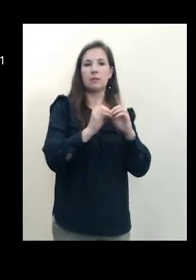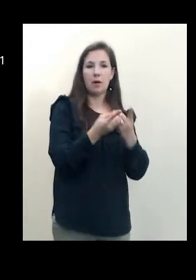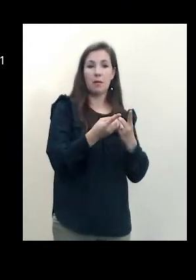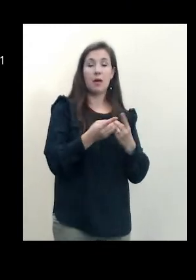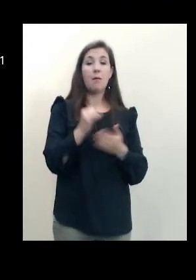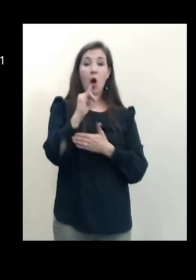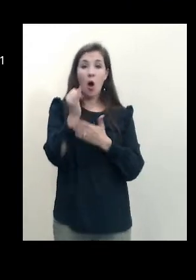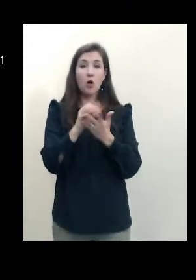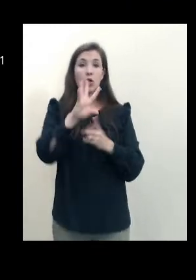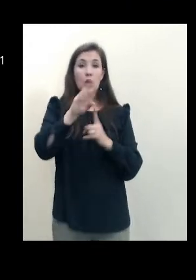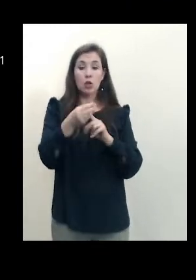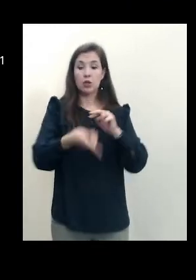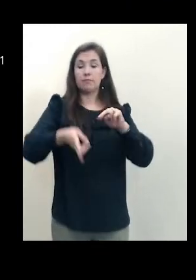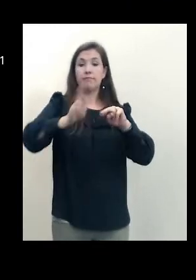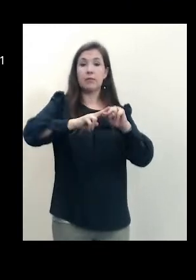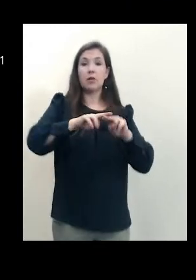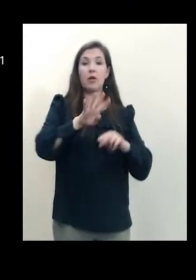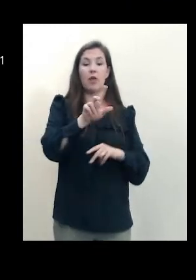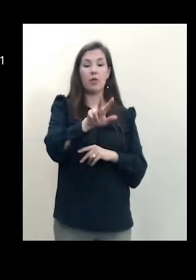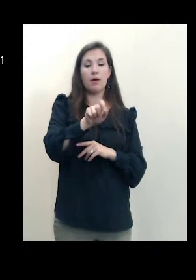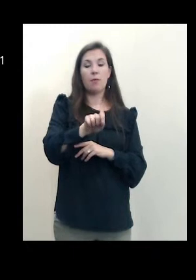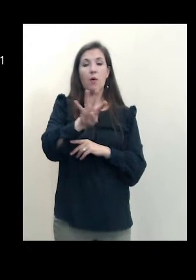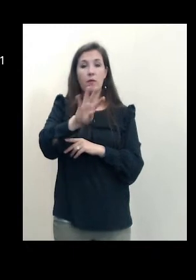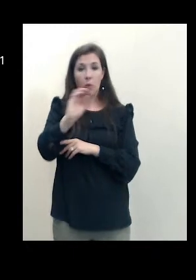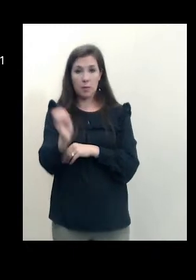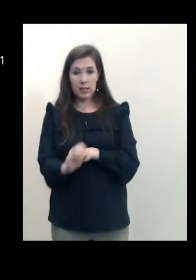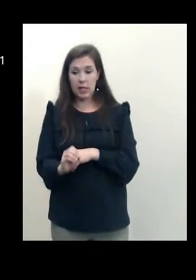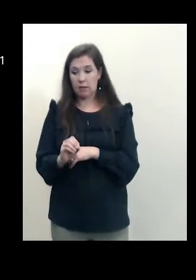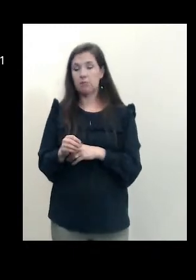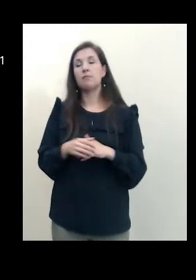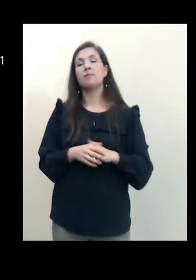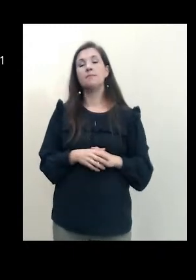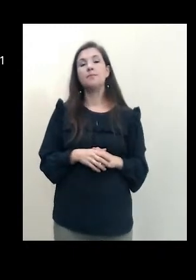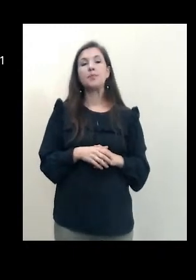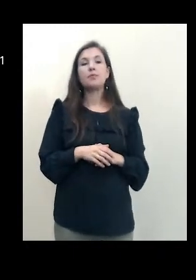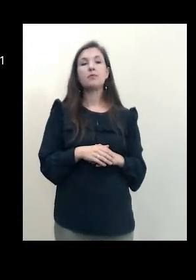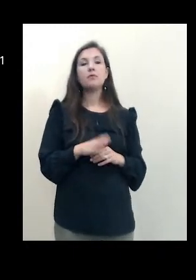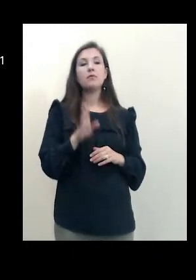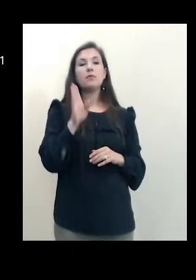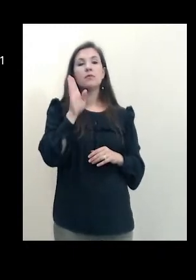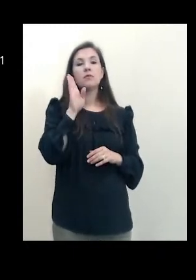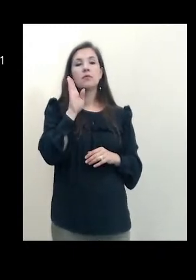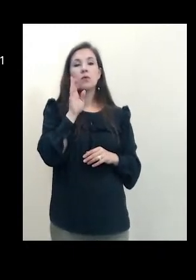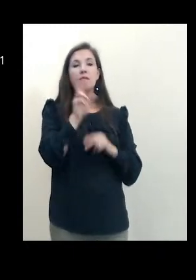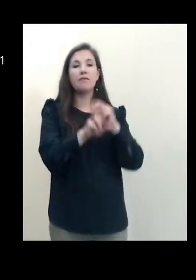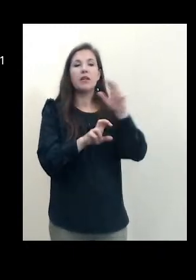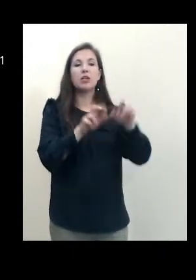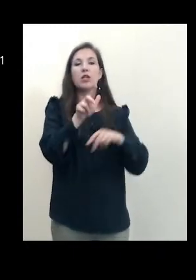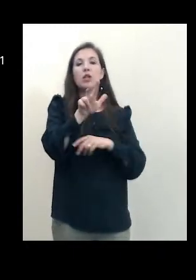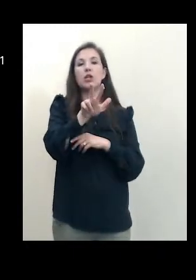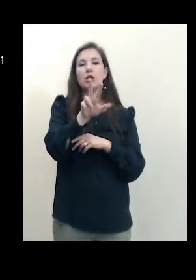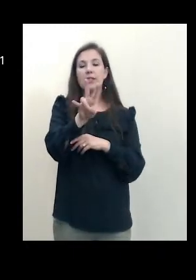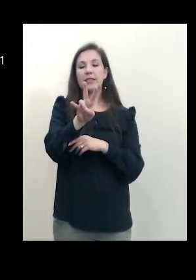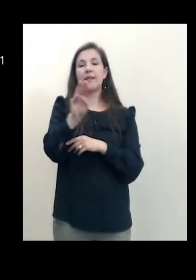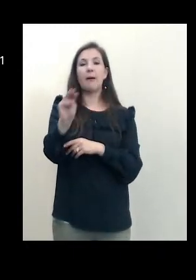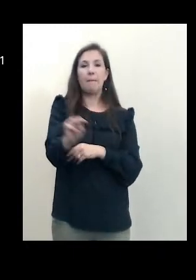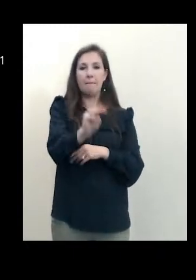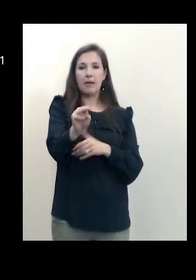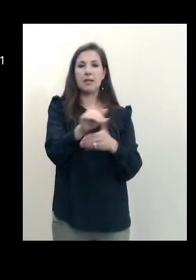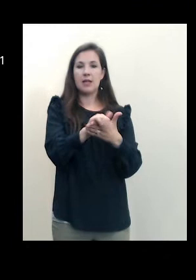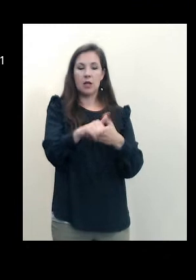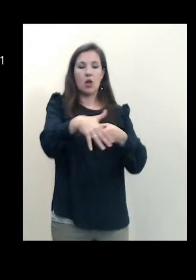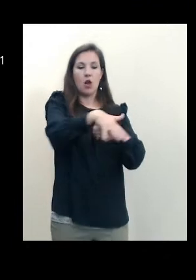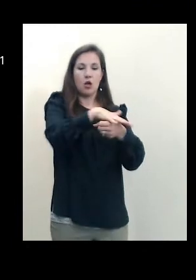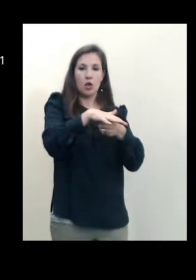by 3.4% over 2021. We'll be investing nearly $37 million in our local arts